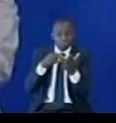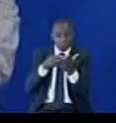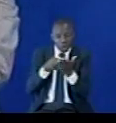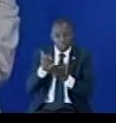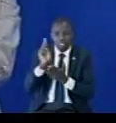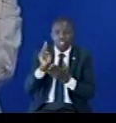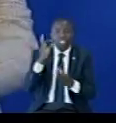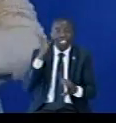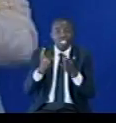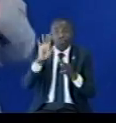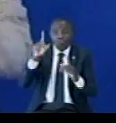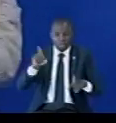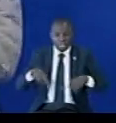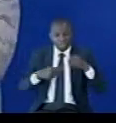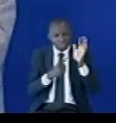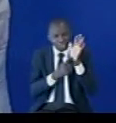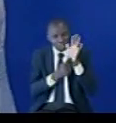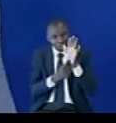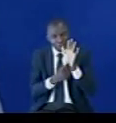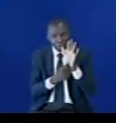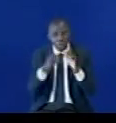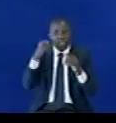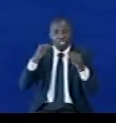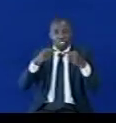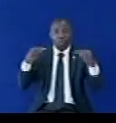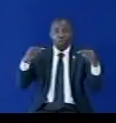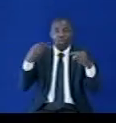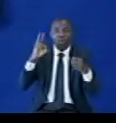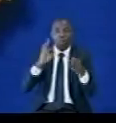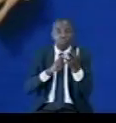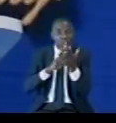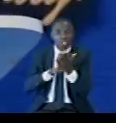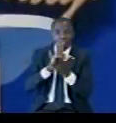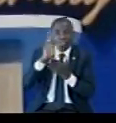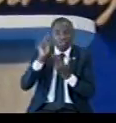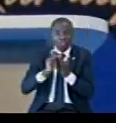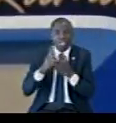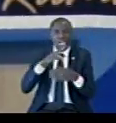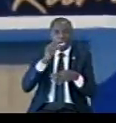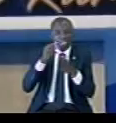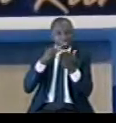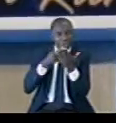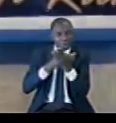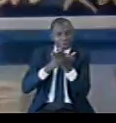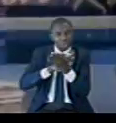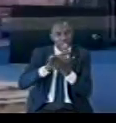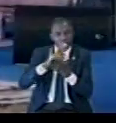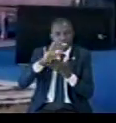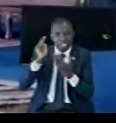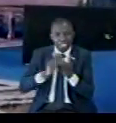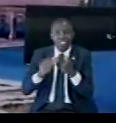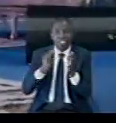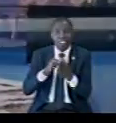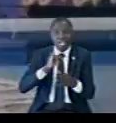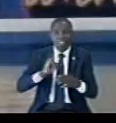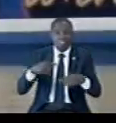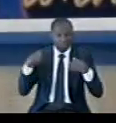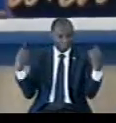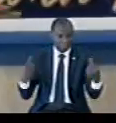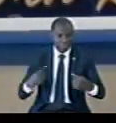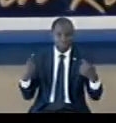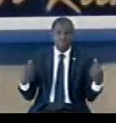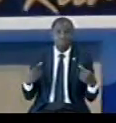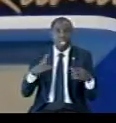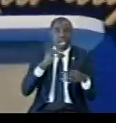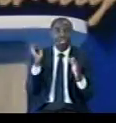life depicts the opposite of righteousness and holiness, that is the transgression. And